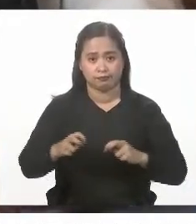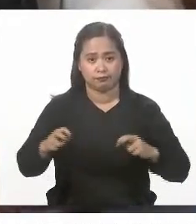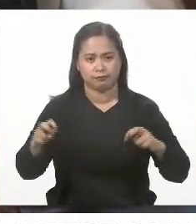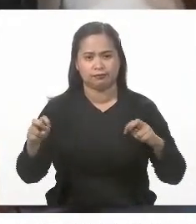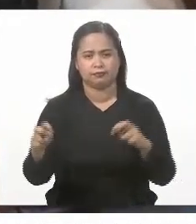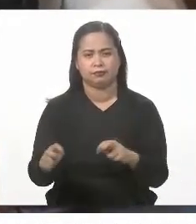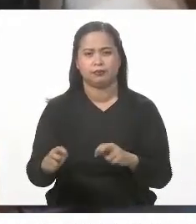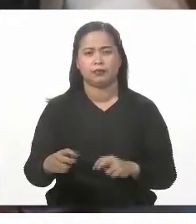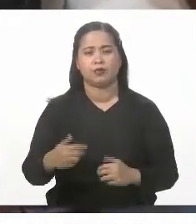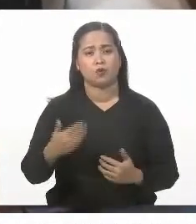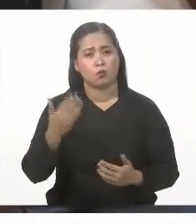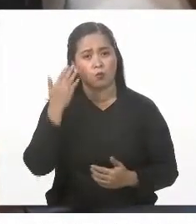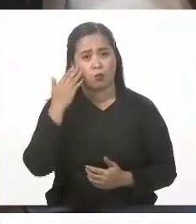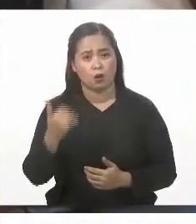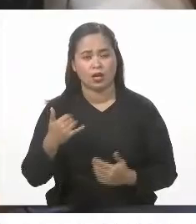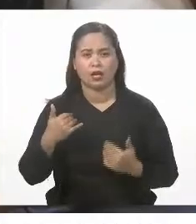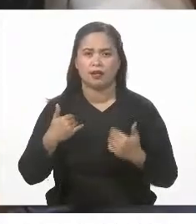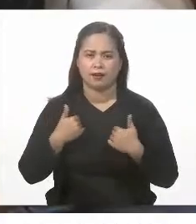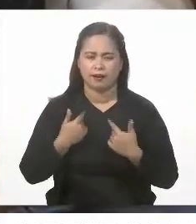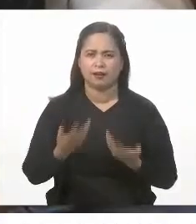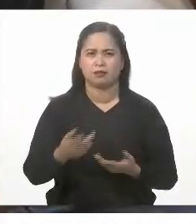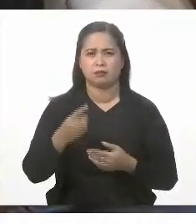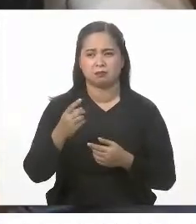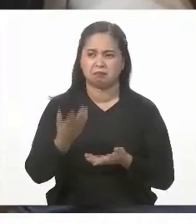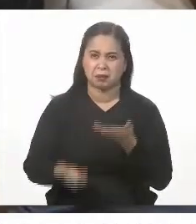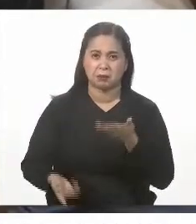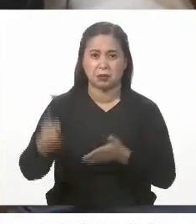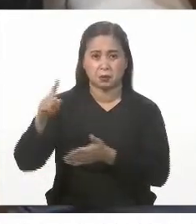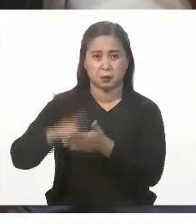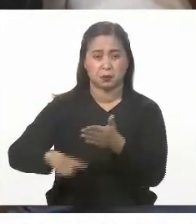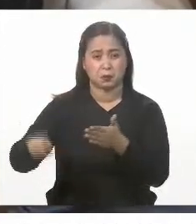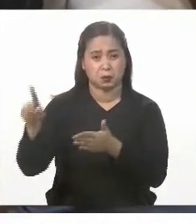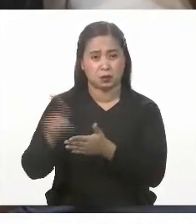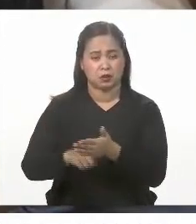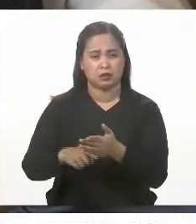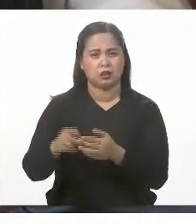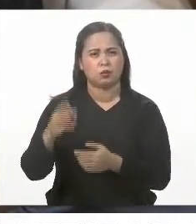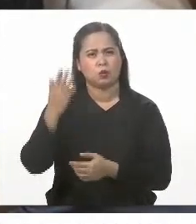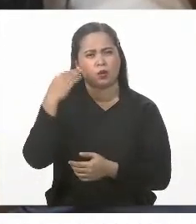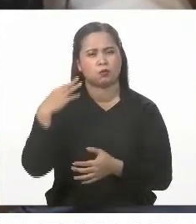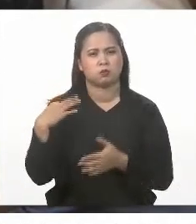por una posible destitución de su candidatura. El proyecto